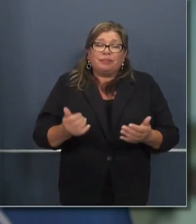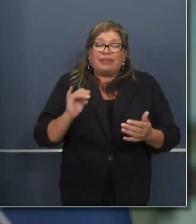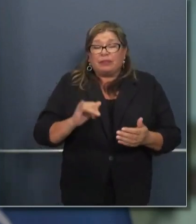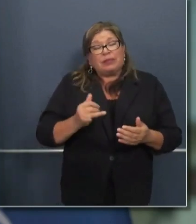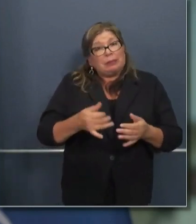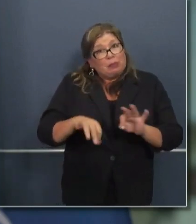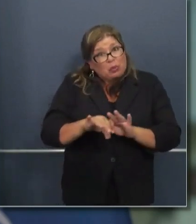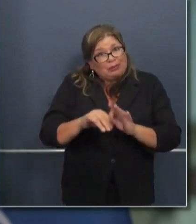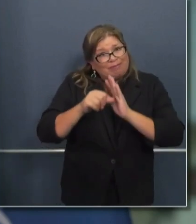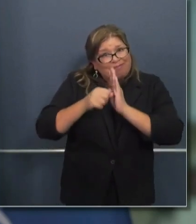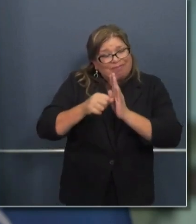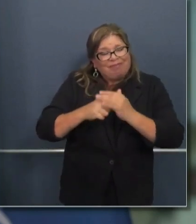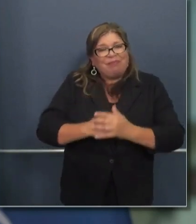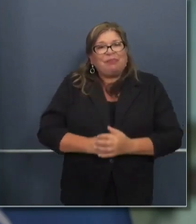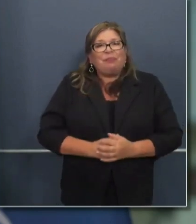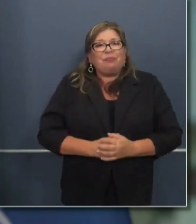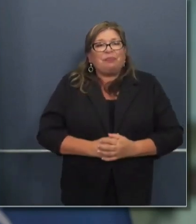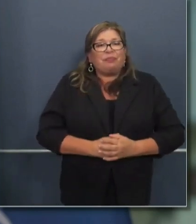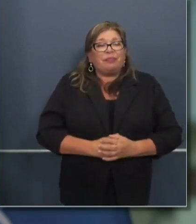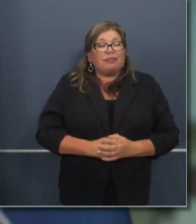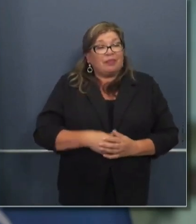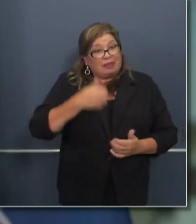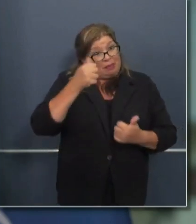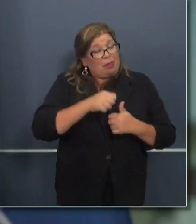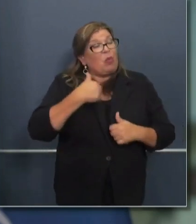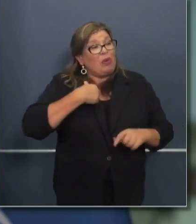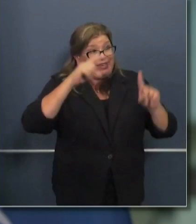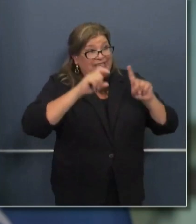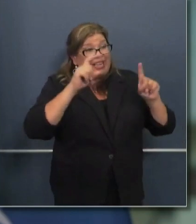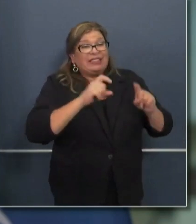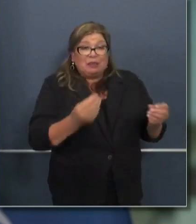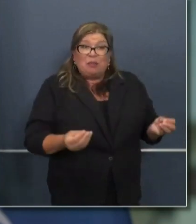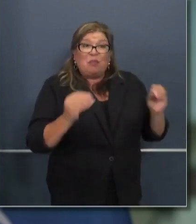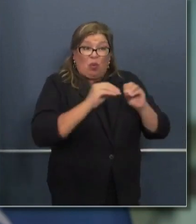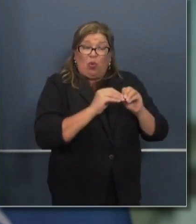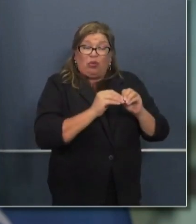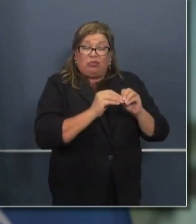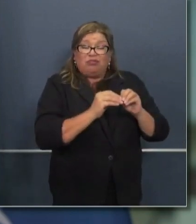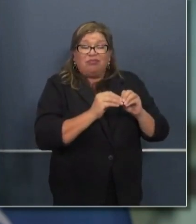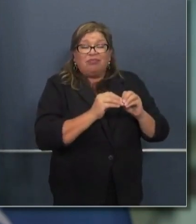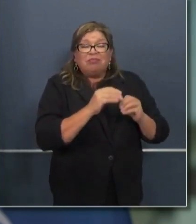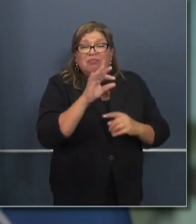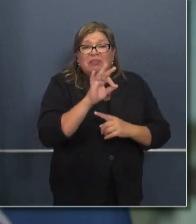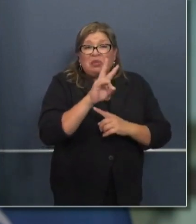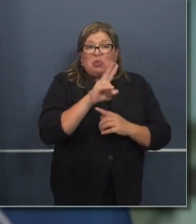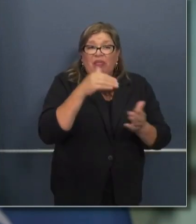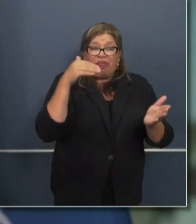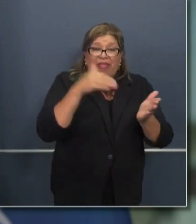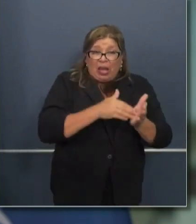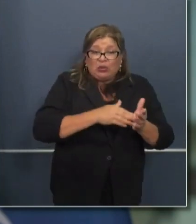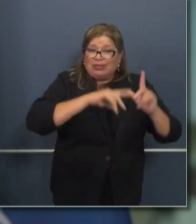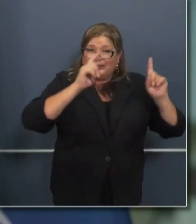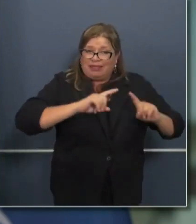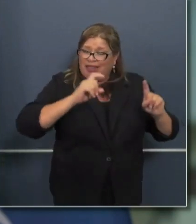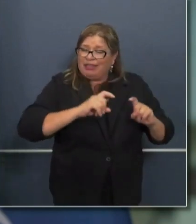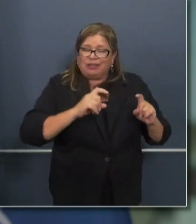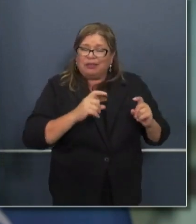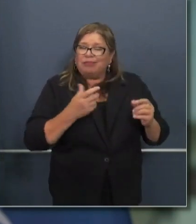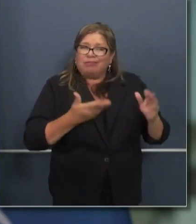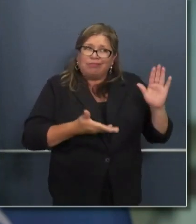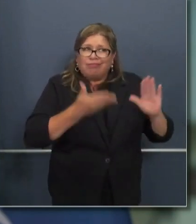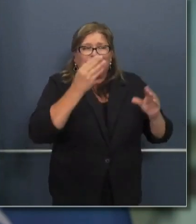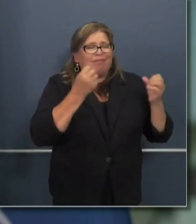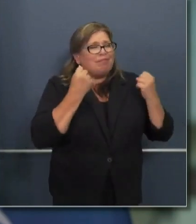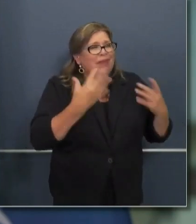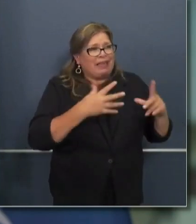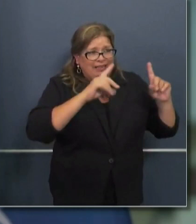time. So testing going up, 92,000 tests, a record in the state. Not surprisingly, over the weekend, a